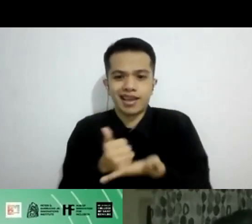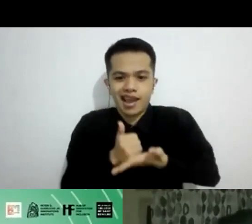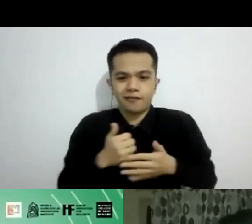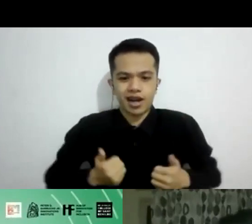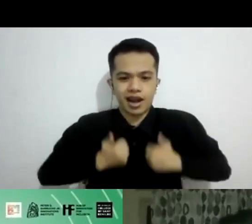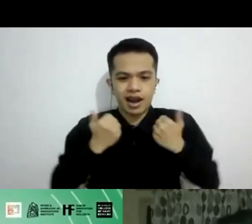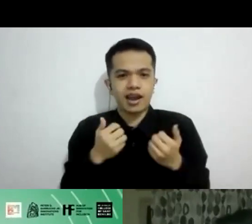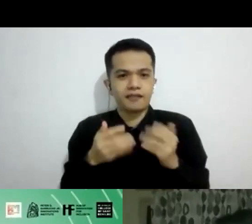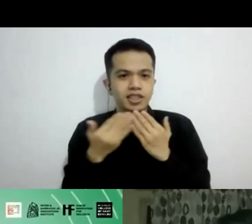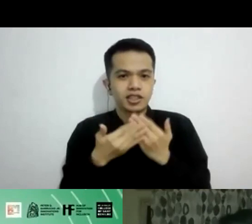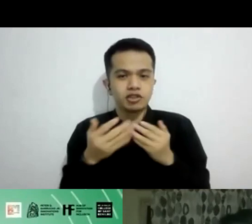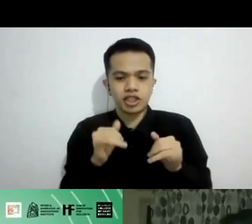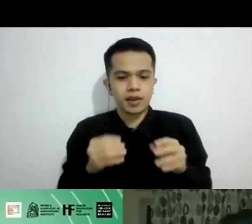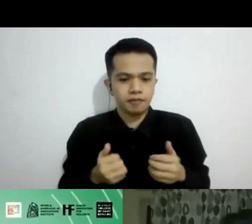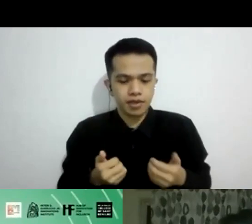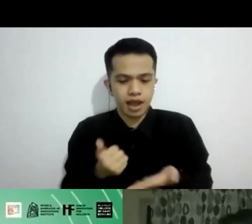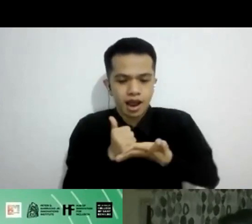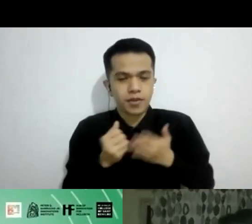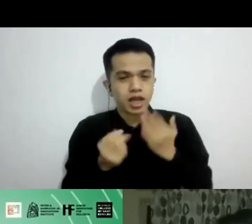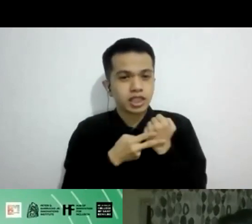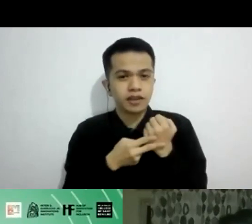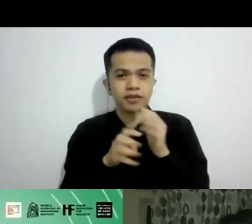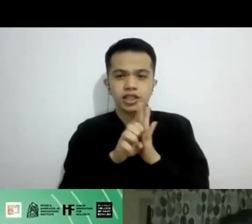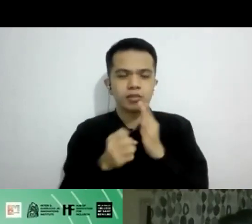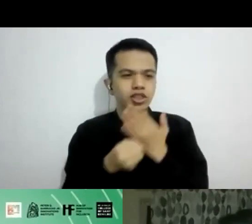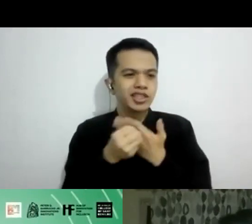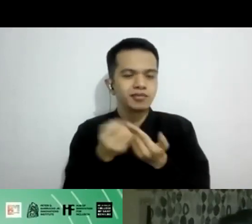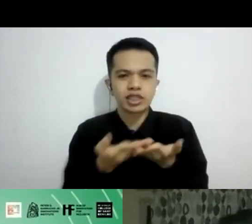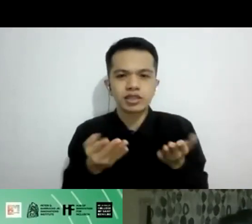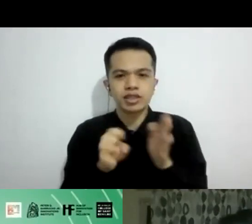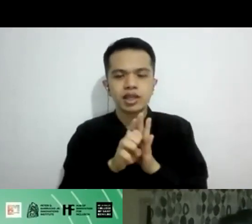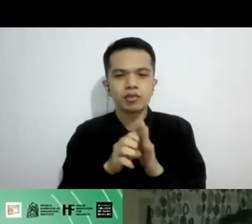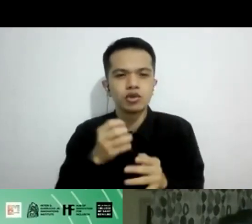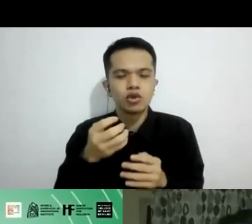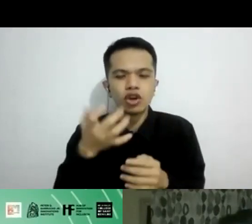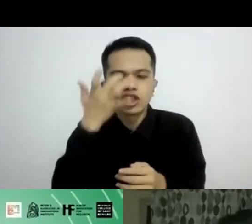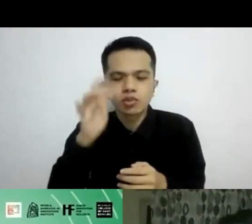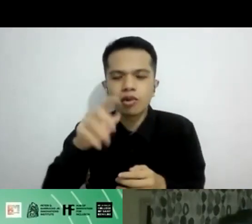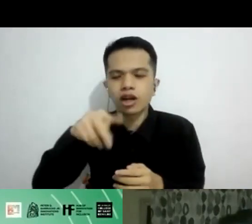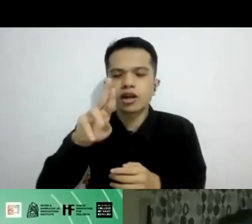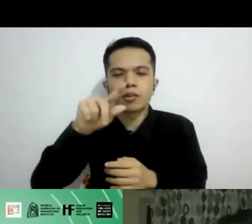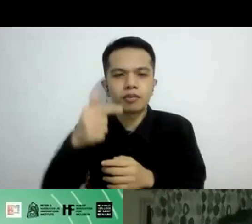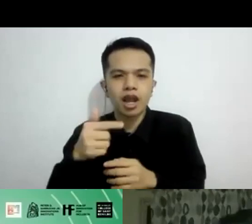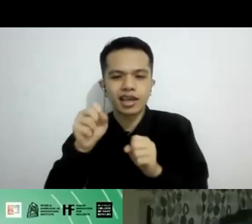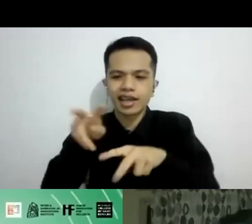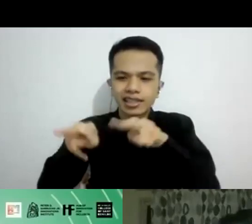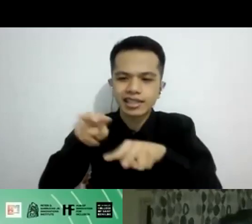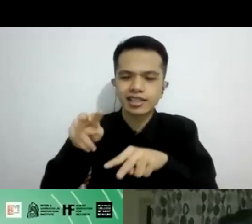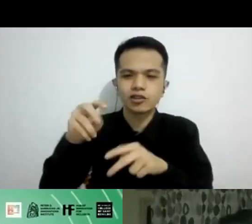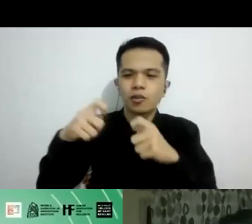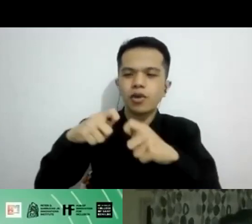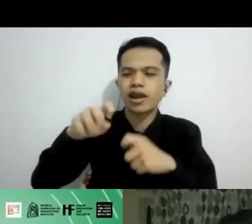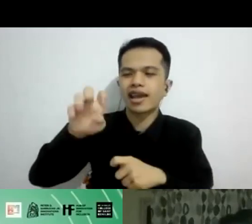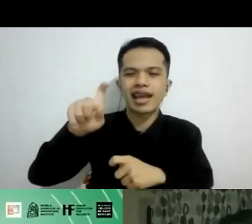even safer. The example would be simple things like smart plugs that can monitor electricity use.